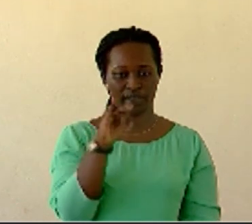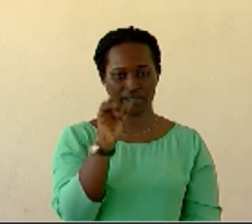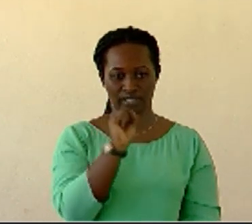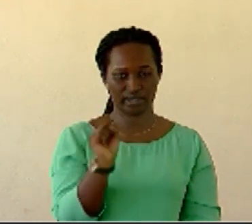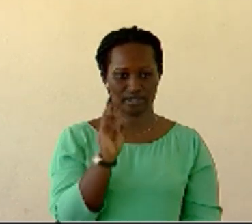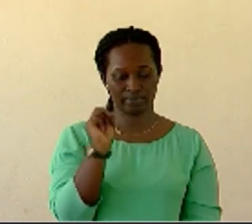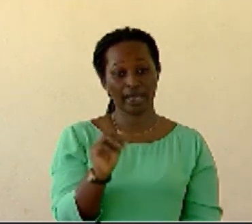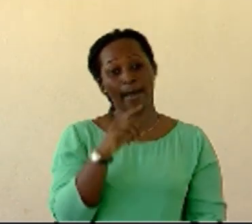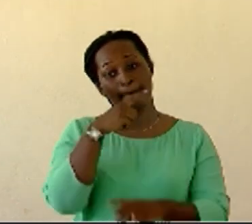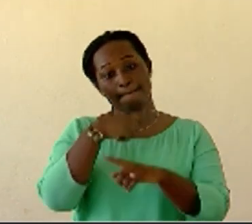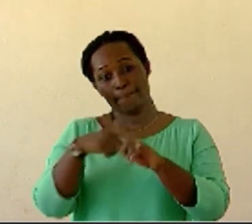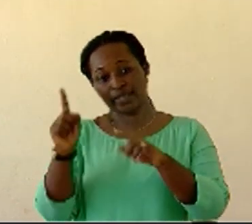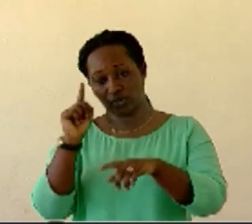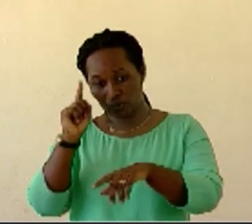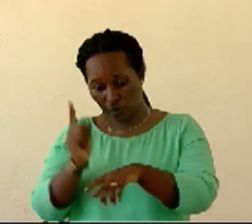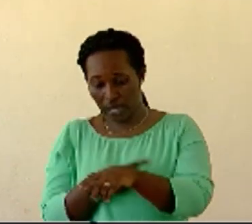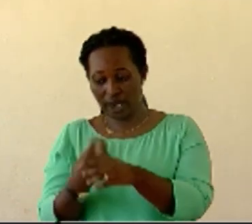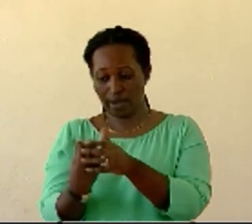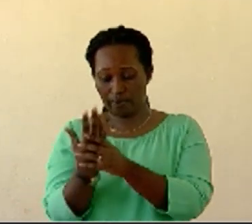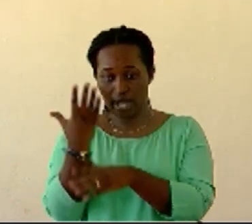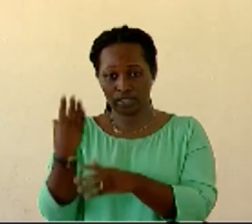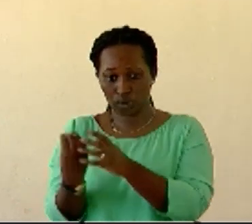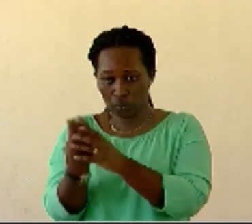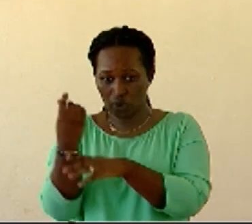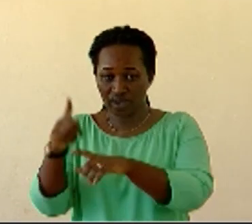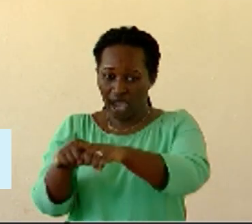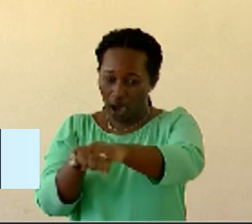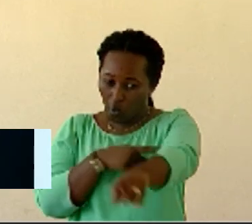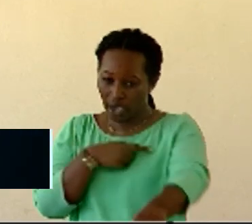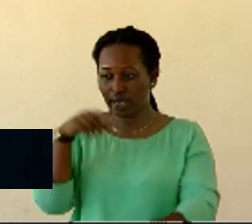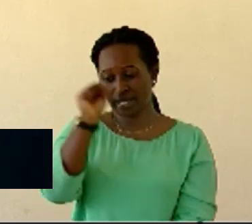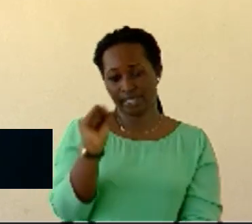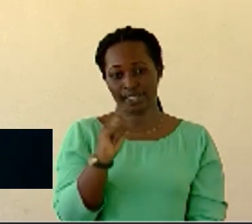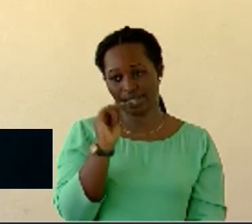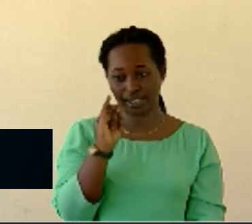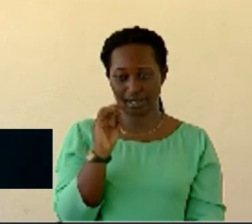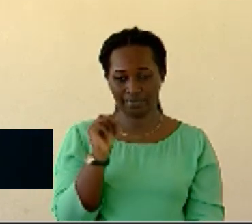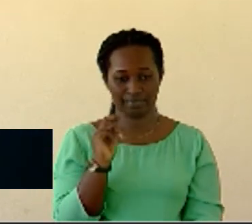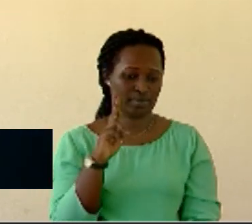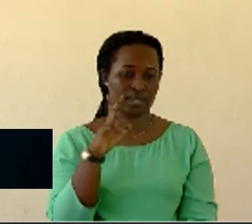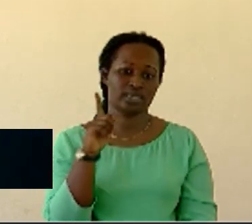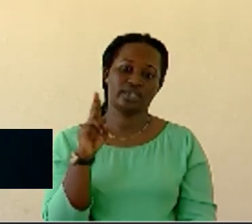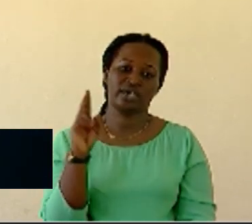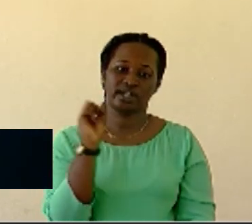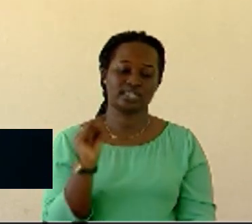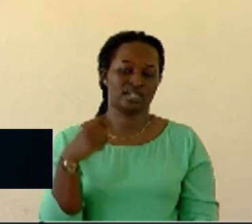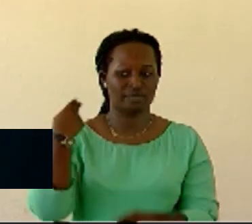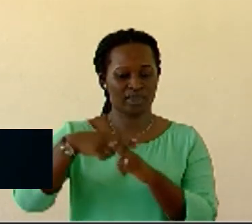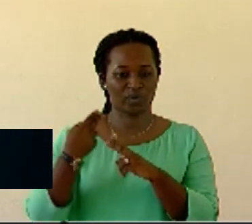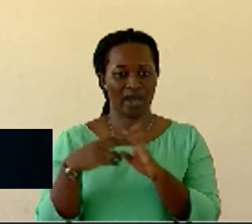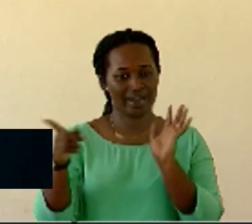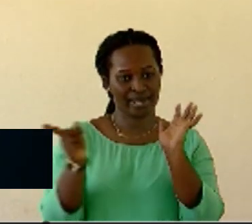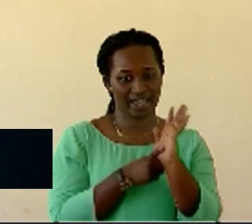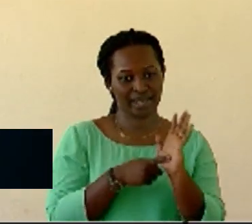a stimulus, that is what we call negative tropism. That means you must know